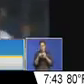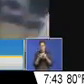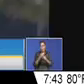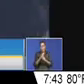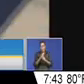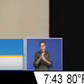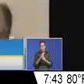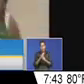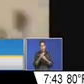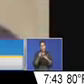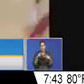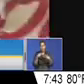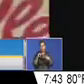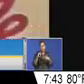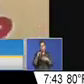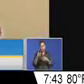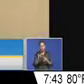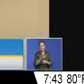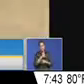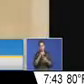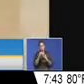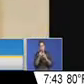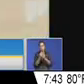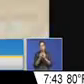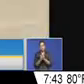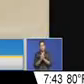young squad. The season off with a victory.